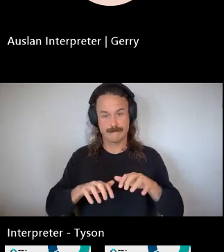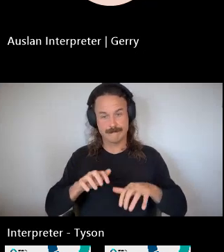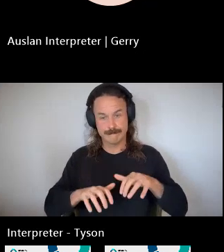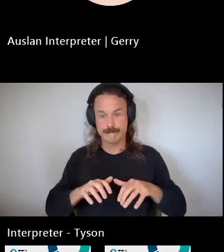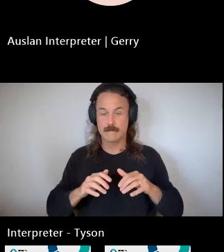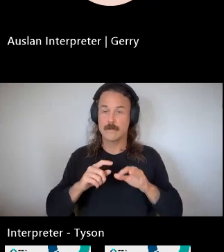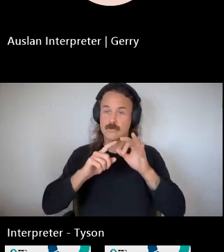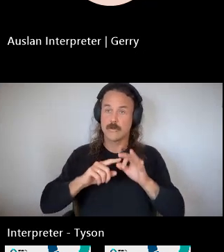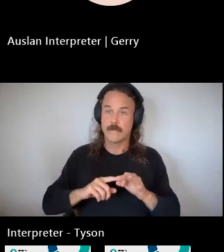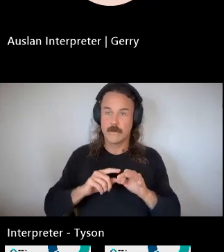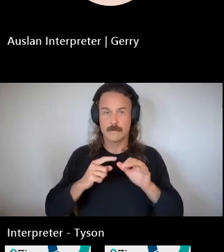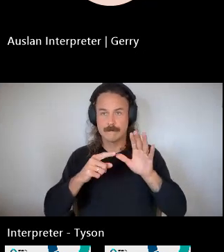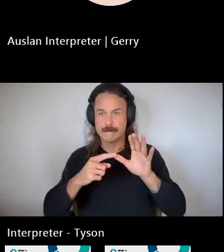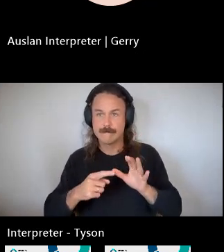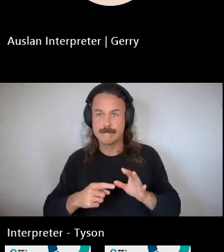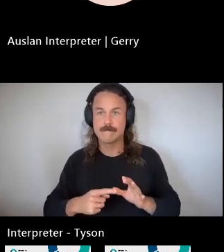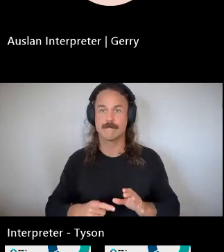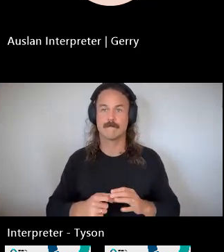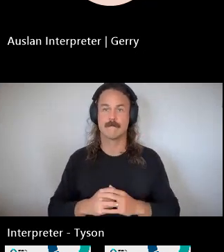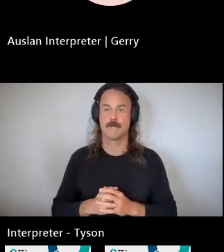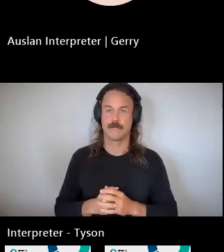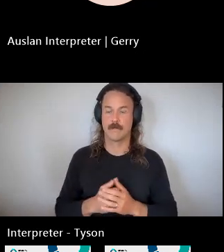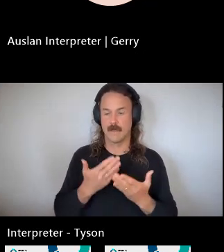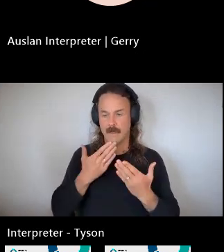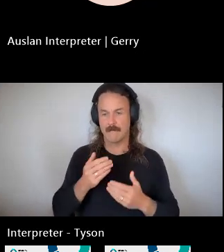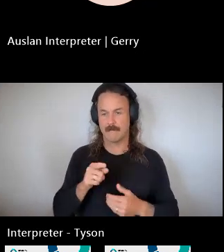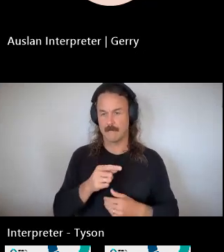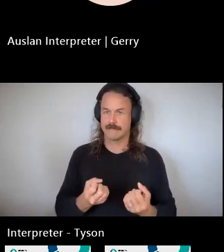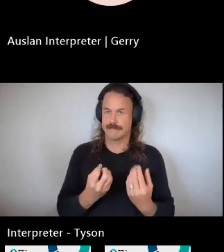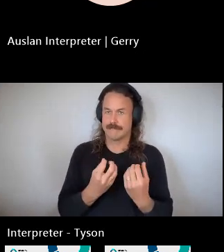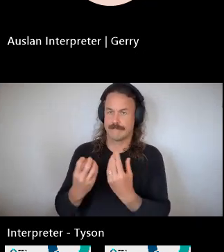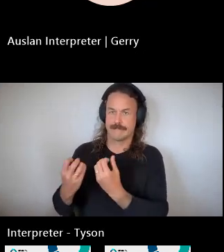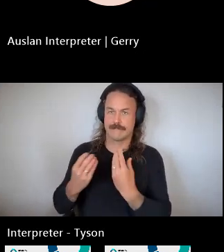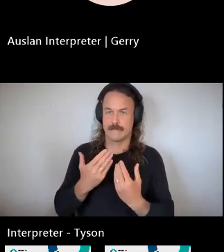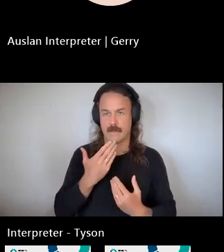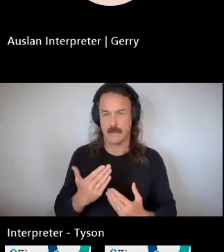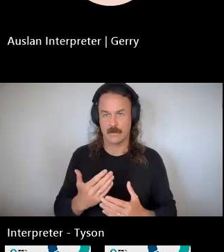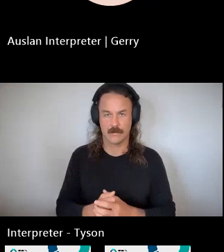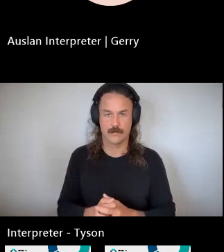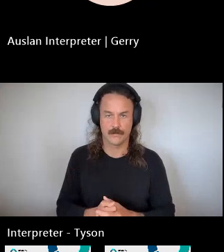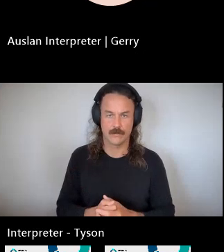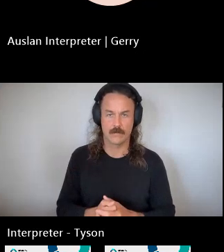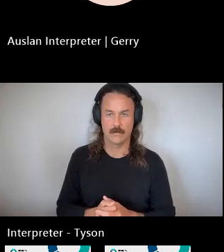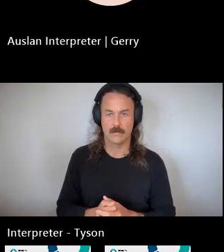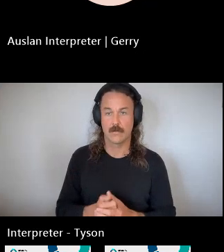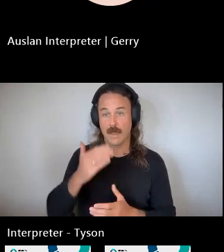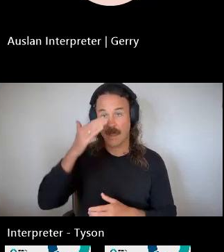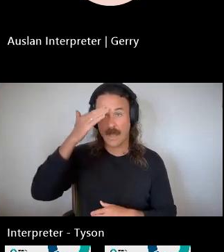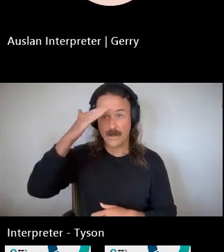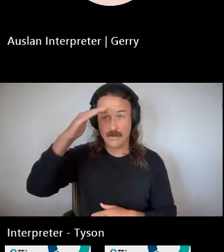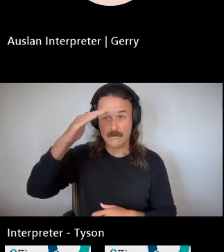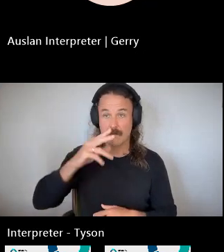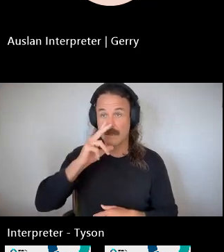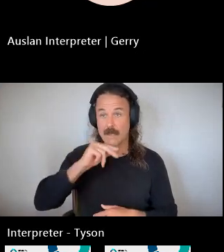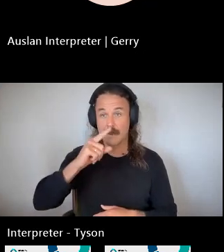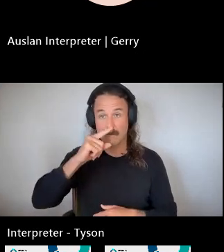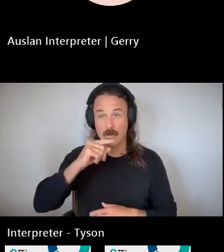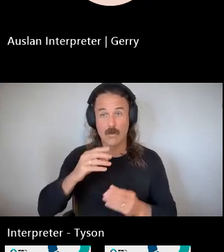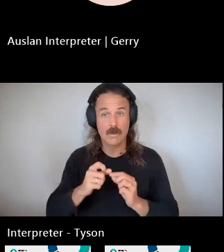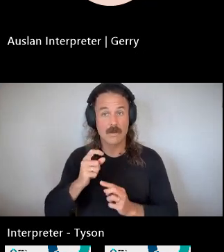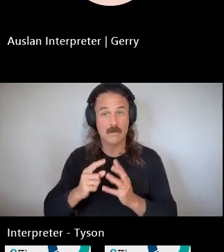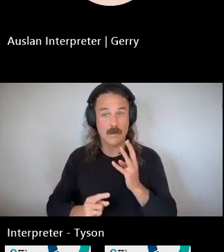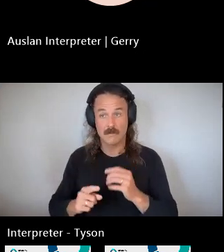by proxy for sharing their views. The significant, keen and welcome participation of adults and young people with disabilities in